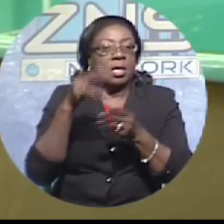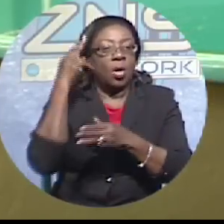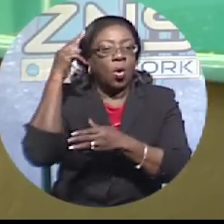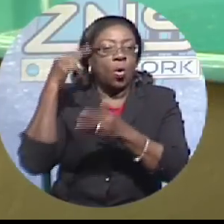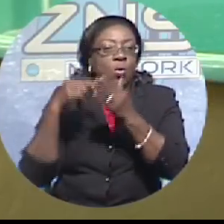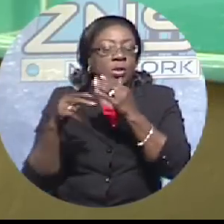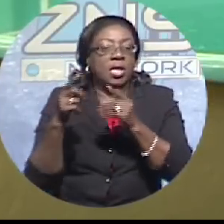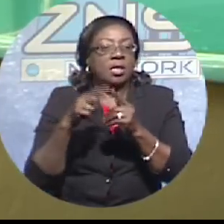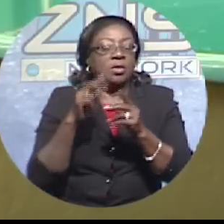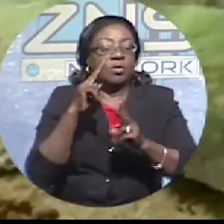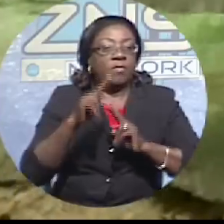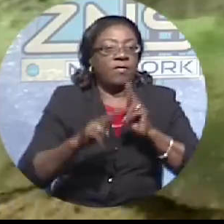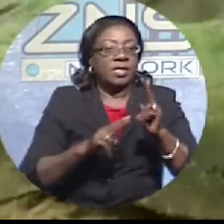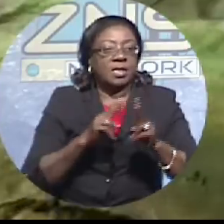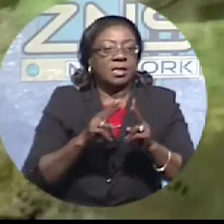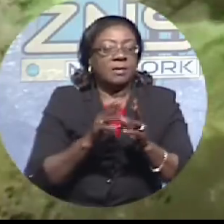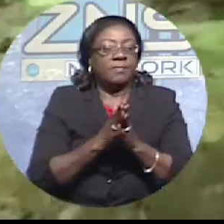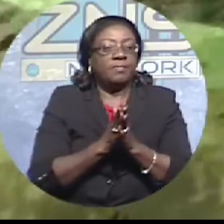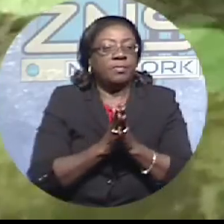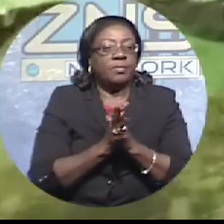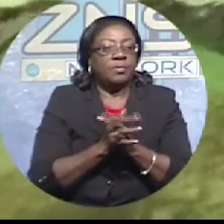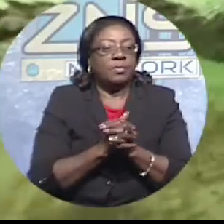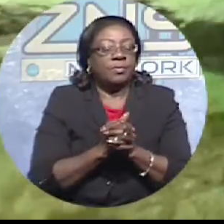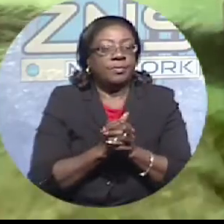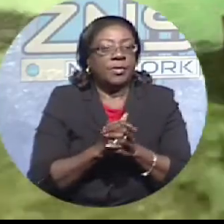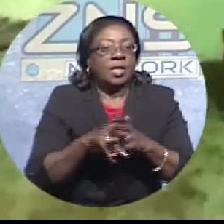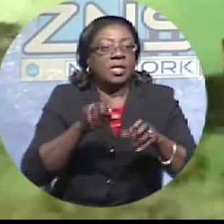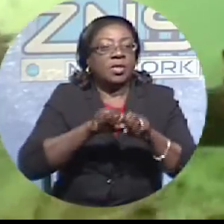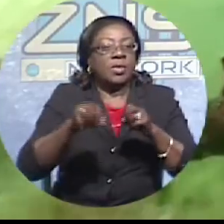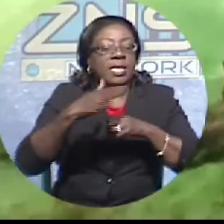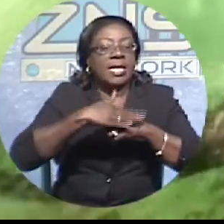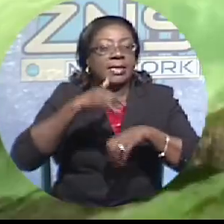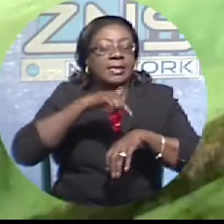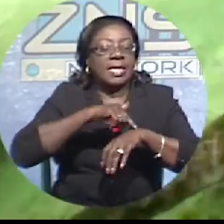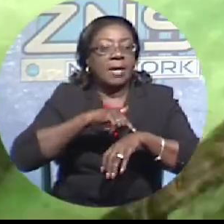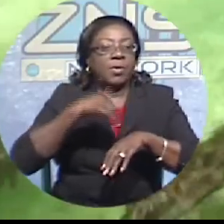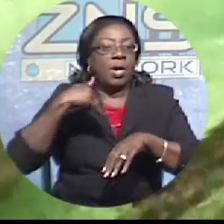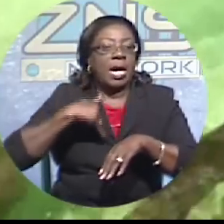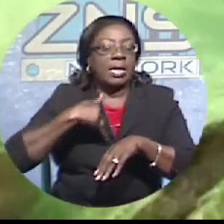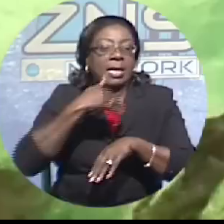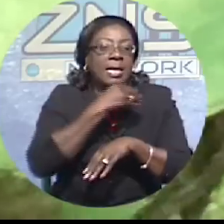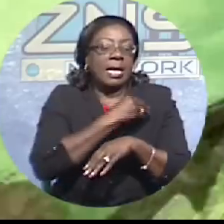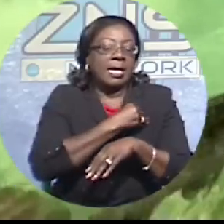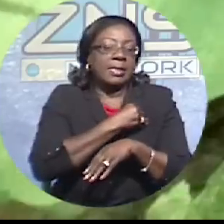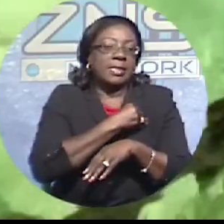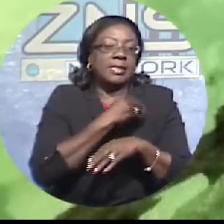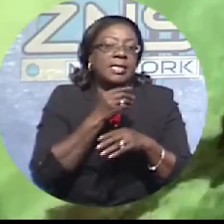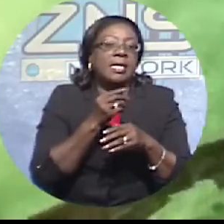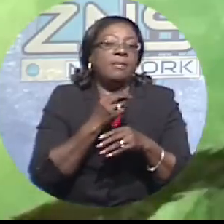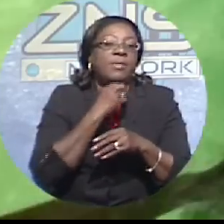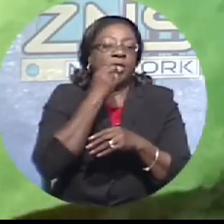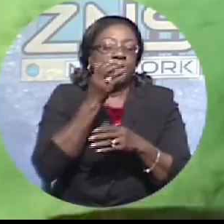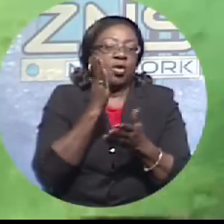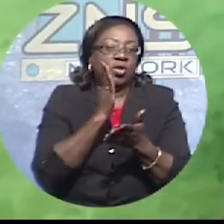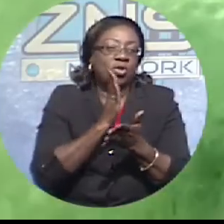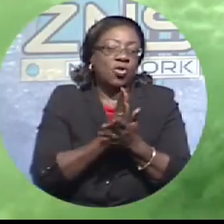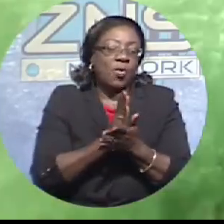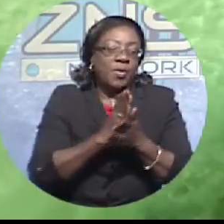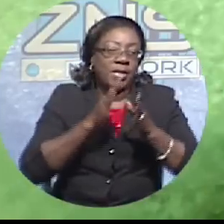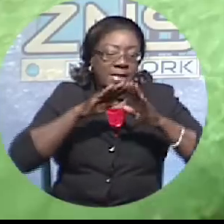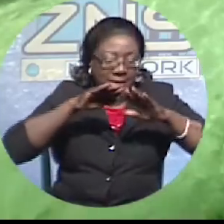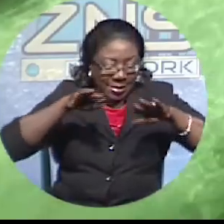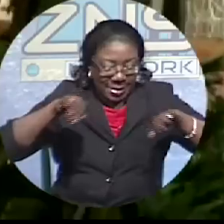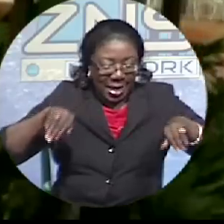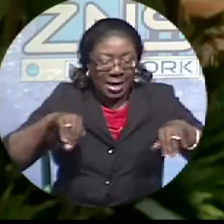do anything to change our animals. So the next time you're at Atlantis, be sure to stop in, take a dive, or